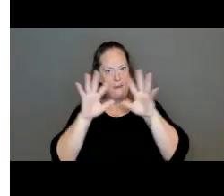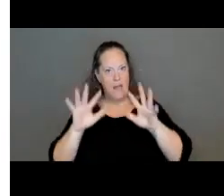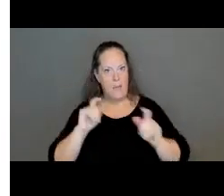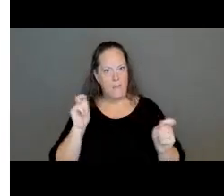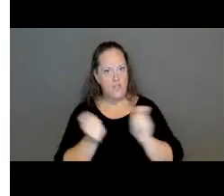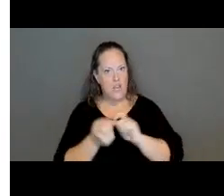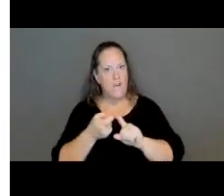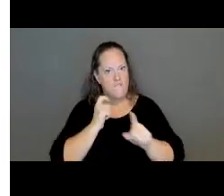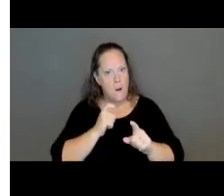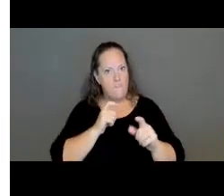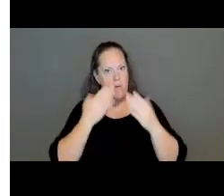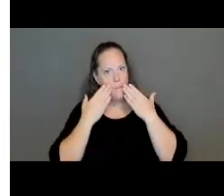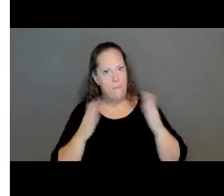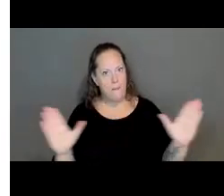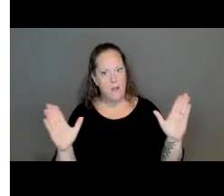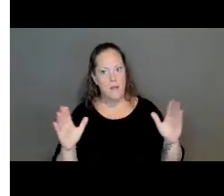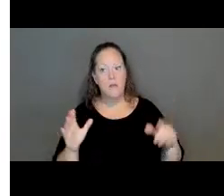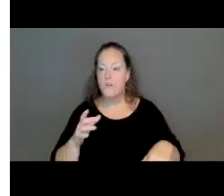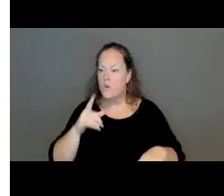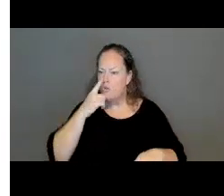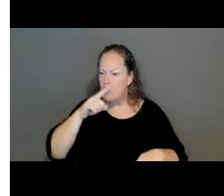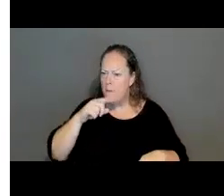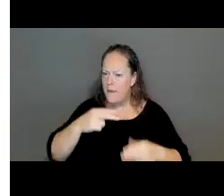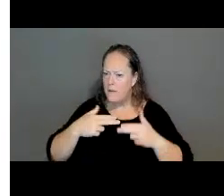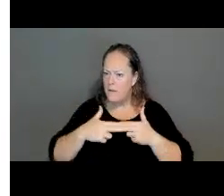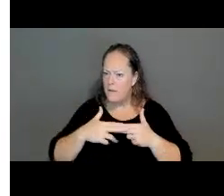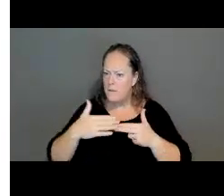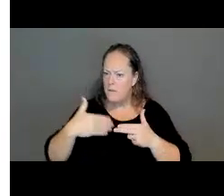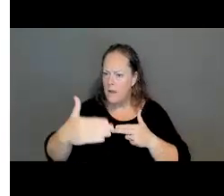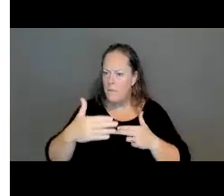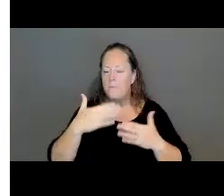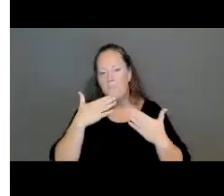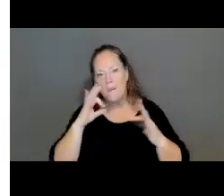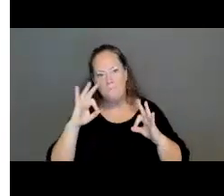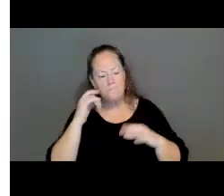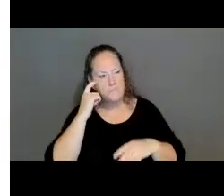And Silmarie, if you can go to the next slide.